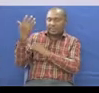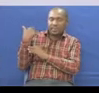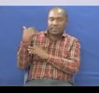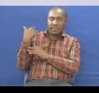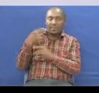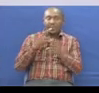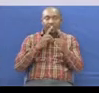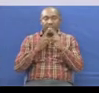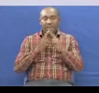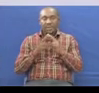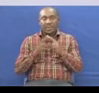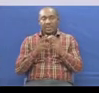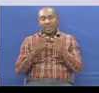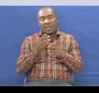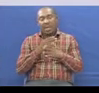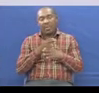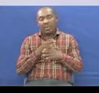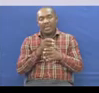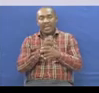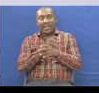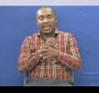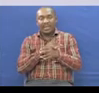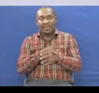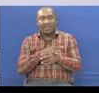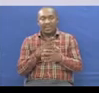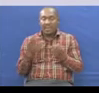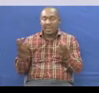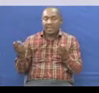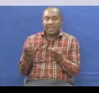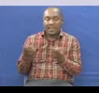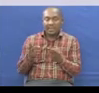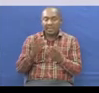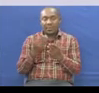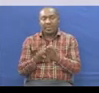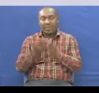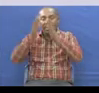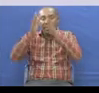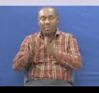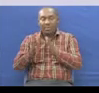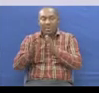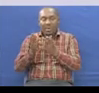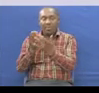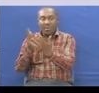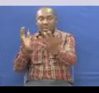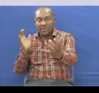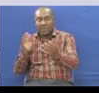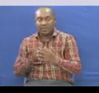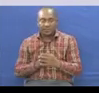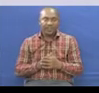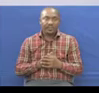few characteristics that is related with human populations. I said a